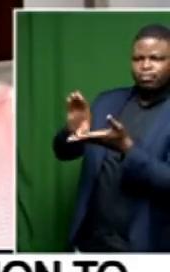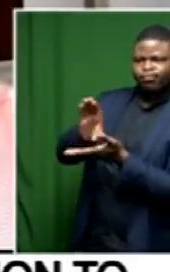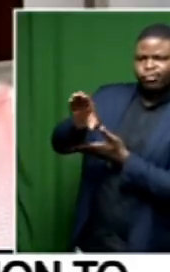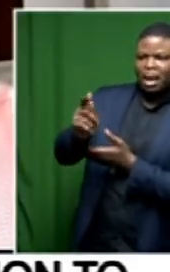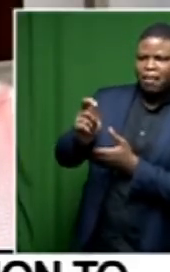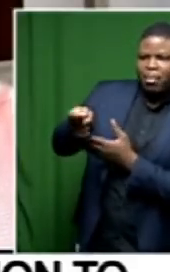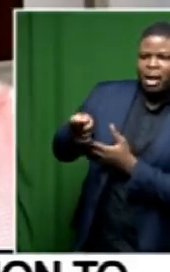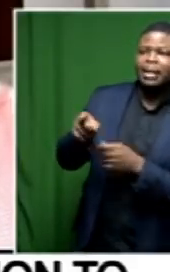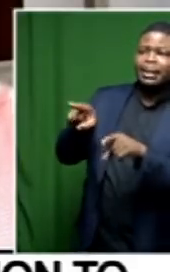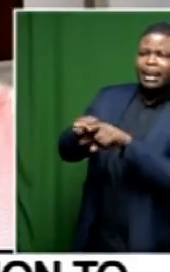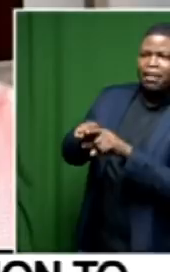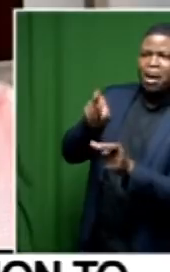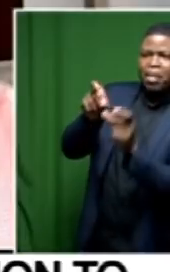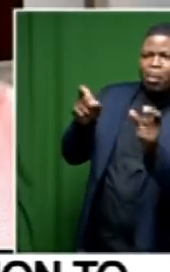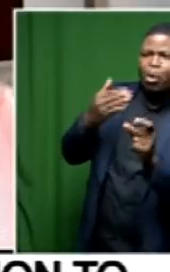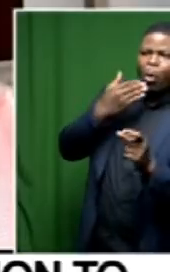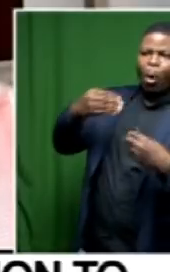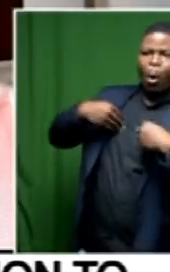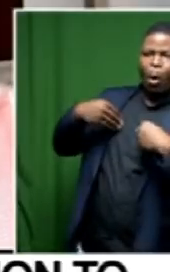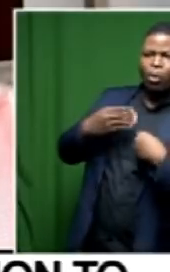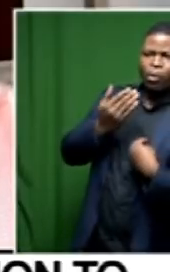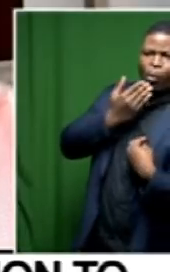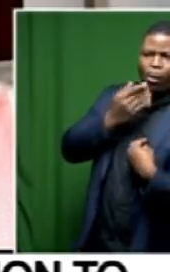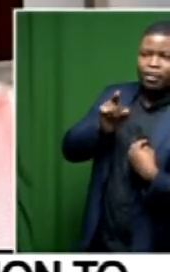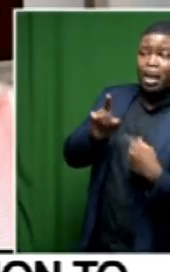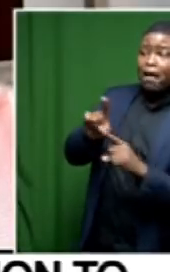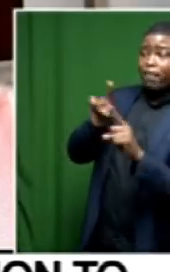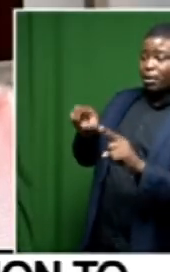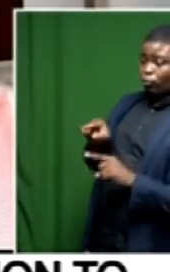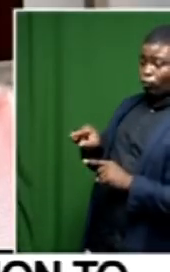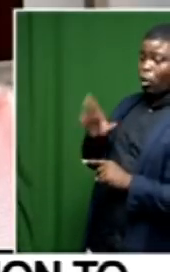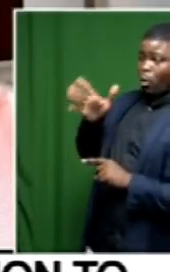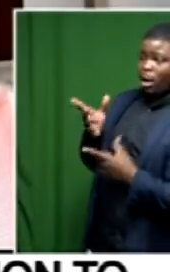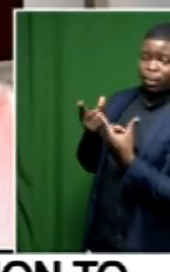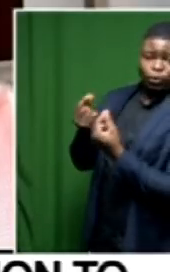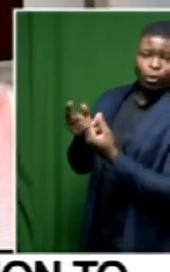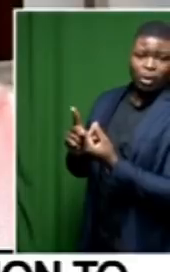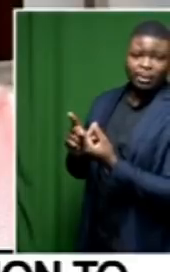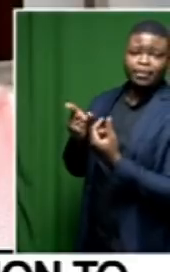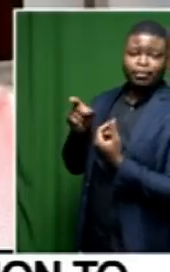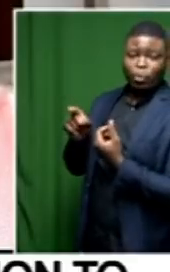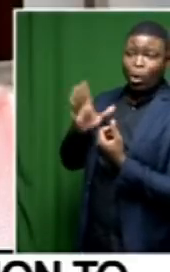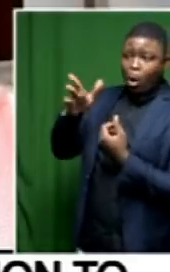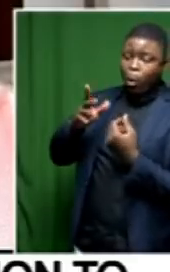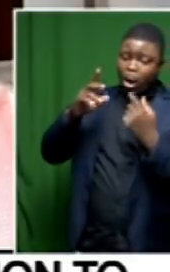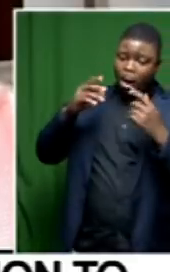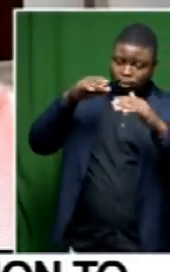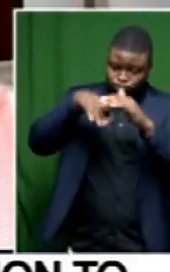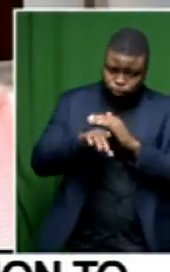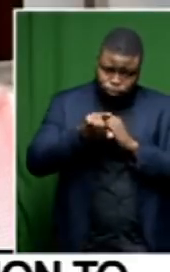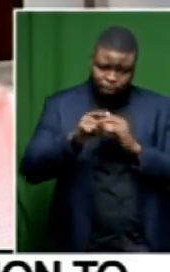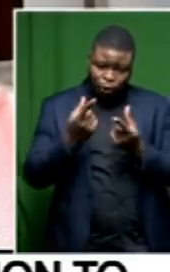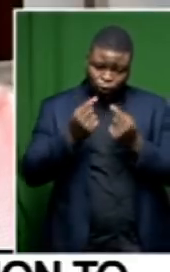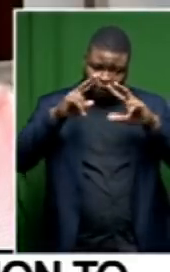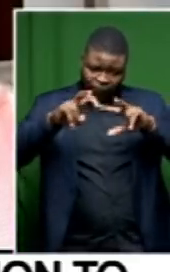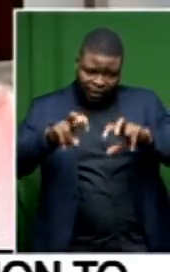owns those companies. What will you be doing now as the Ethics Committee? Will you go back and yourself proactively